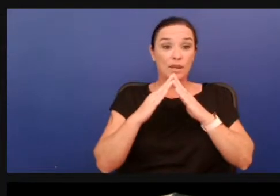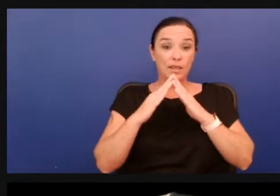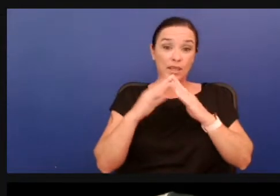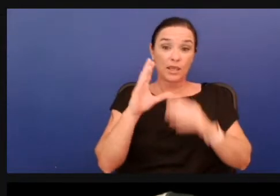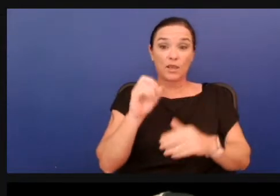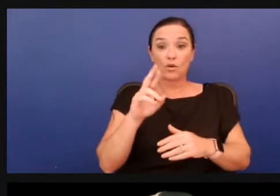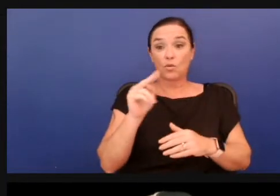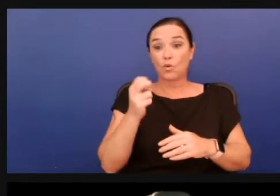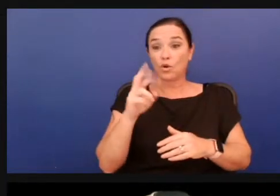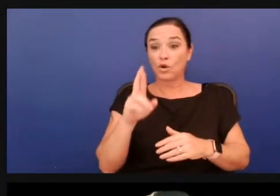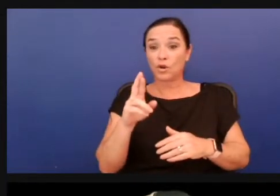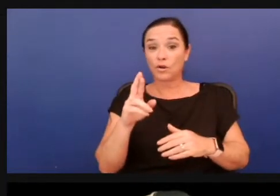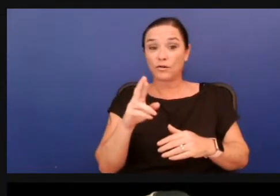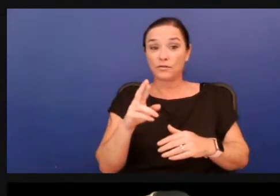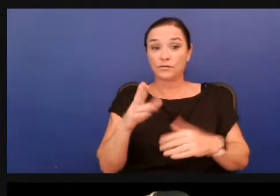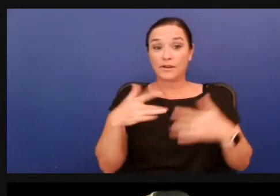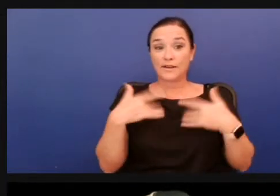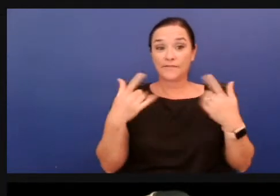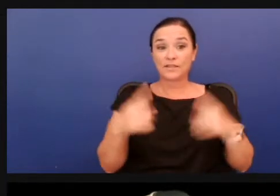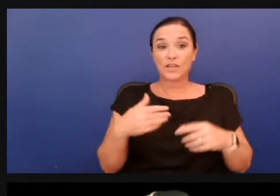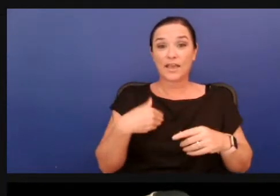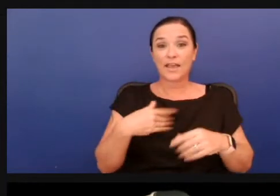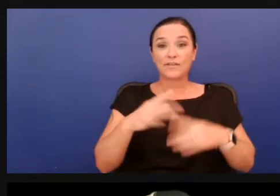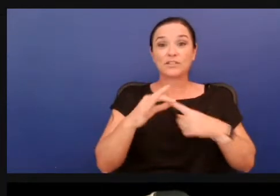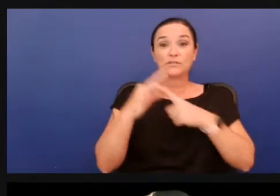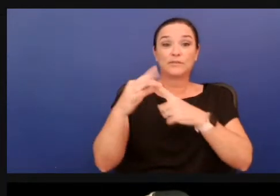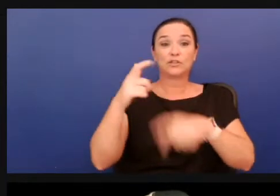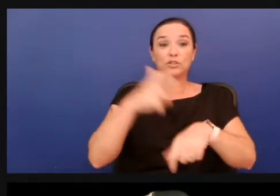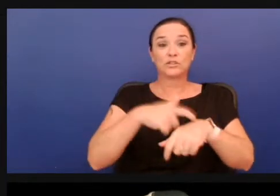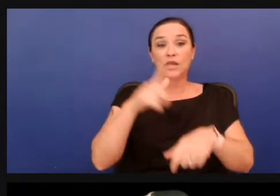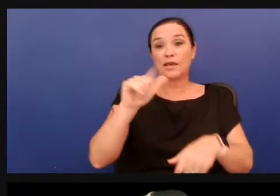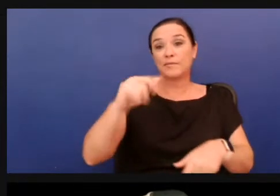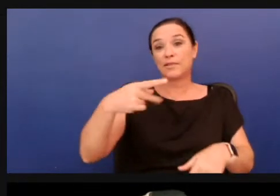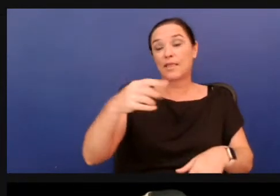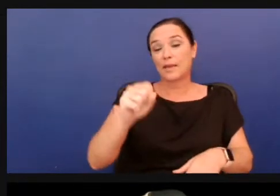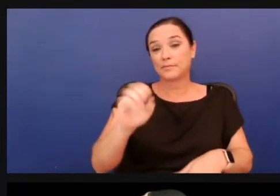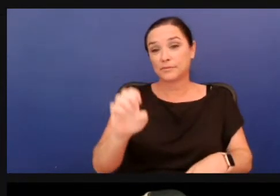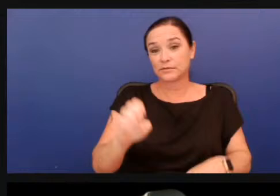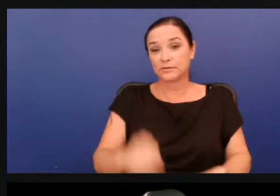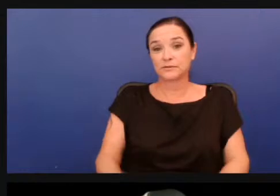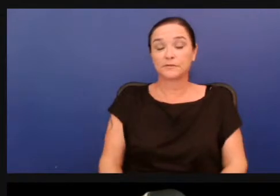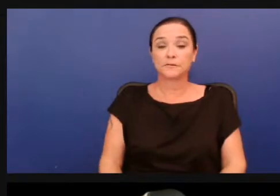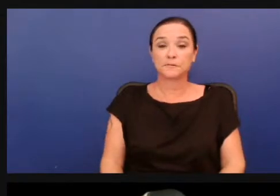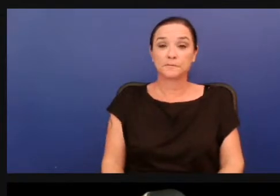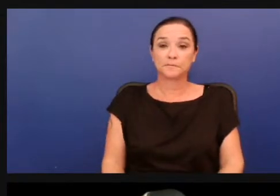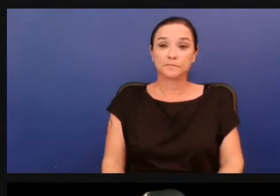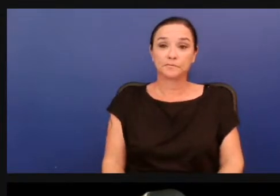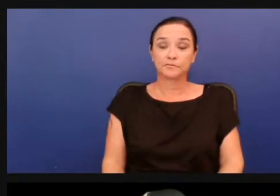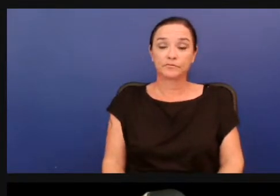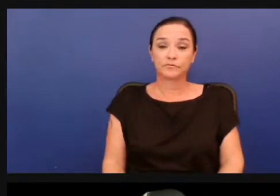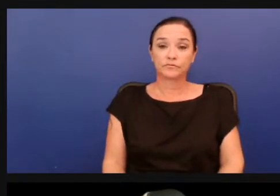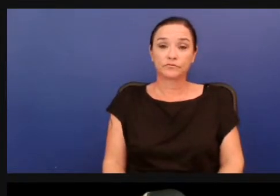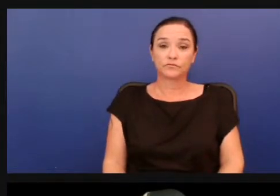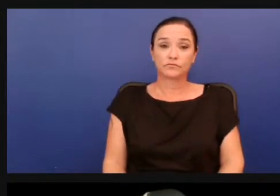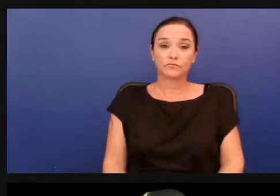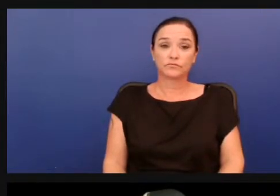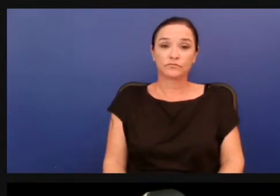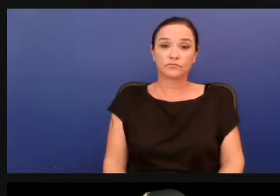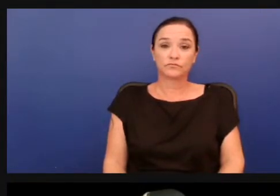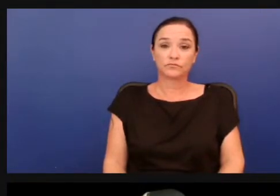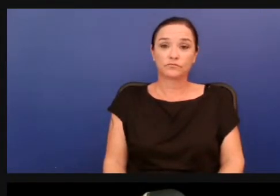events here. And I do have a special time lapse in case this is where you usually tune out. I'm going to do some bonus time lapse here and end this. But to start